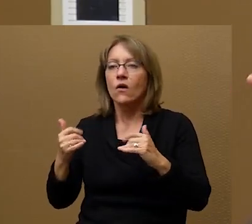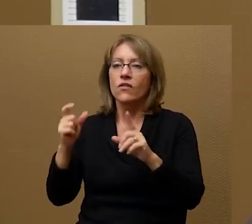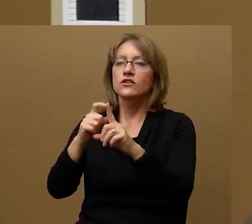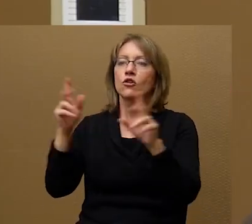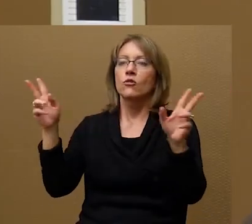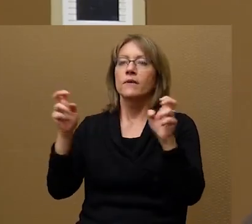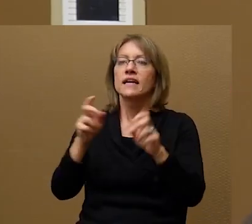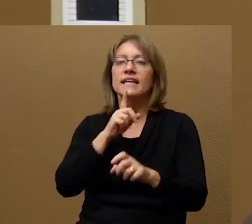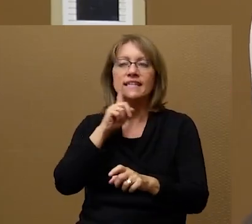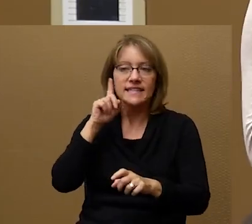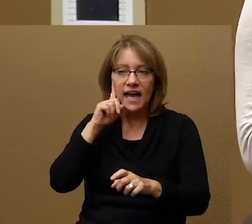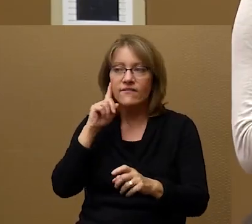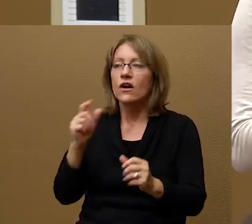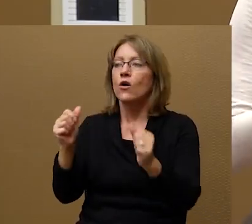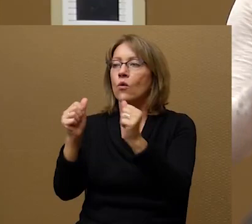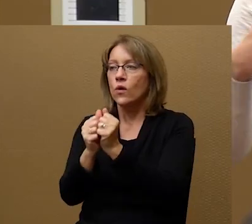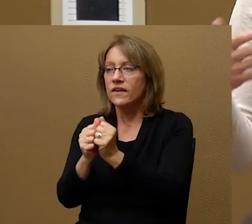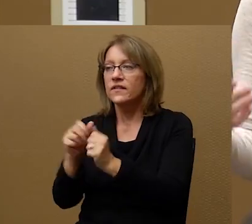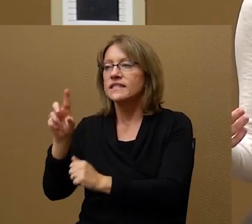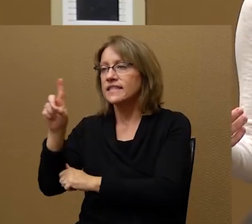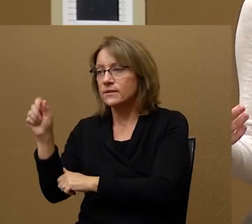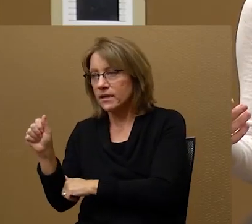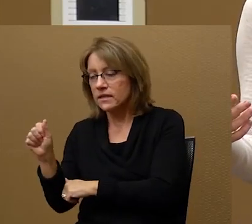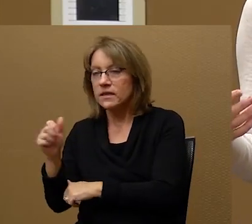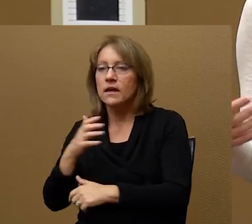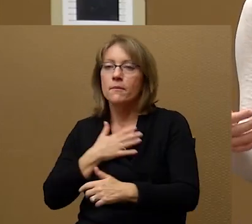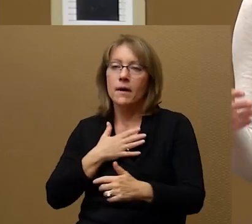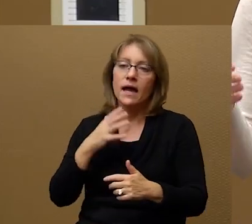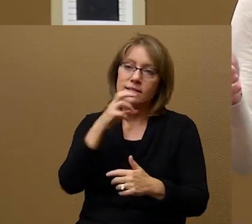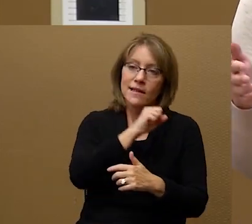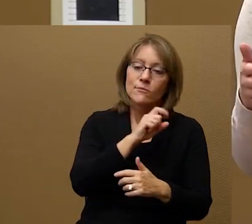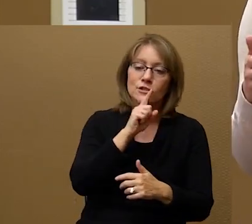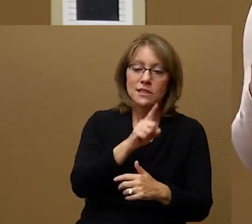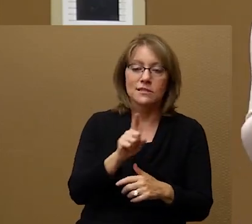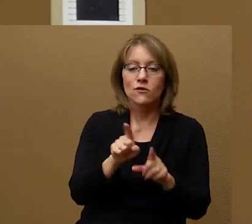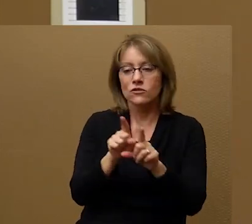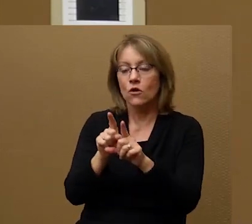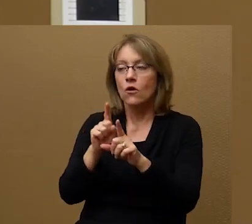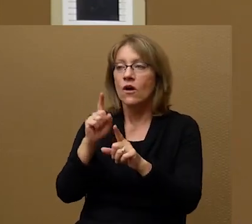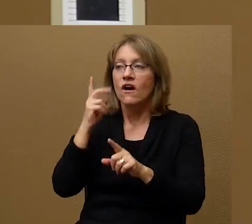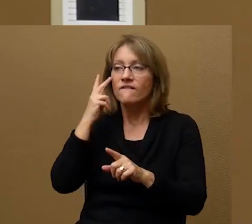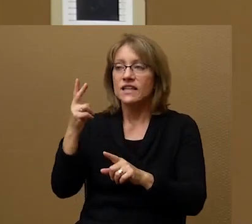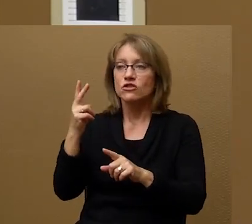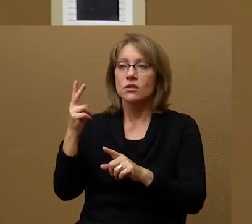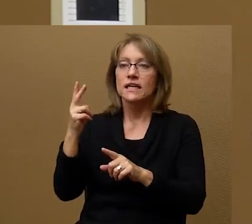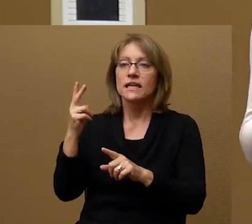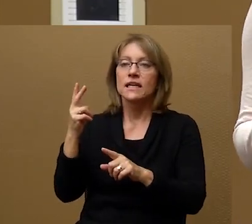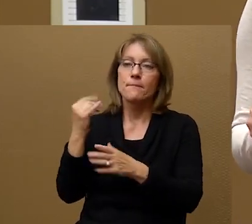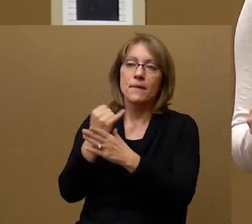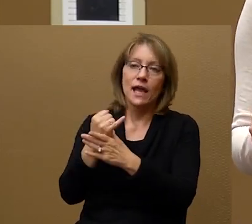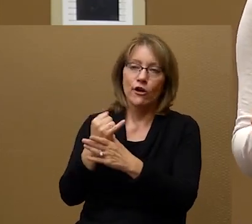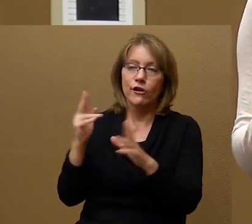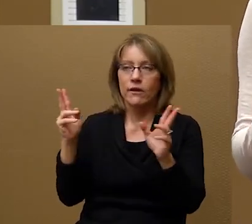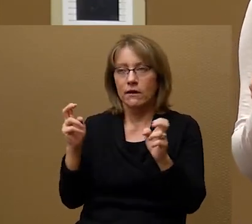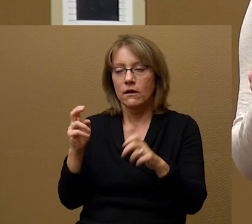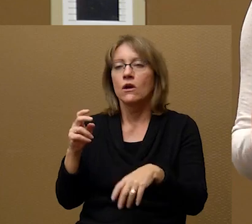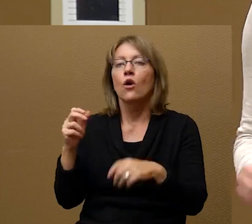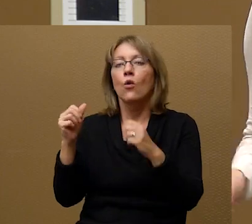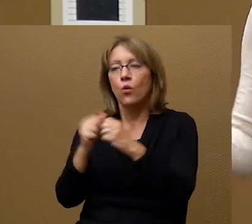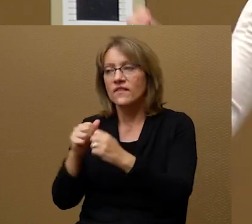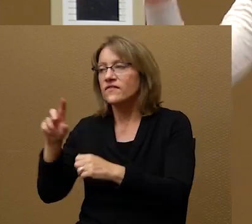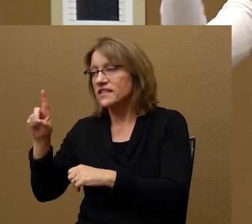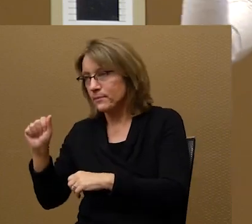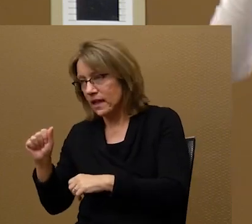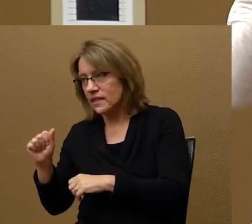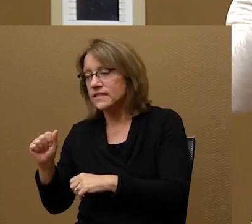my assumption would be, vision impairment with disabilities. And the reason to that is deaf plus is